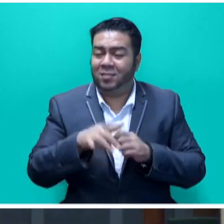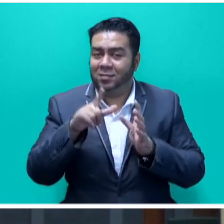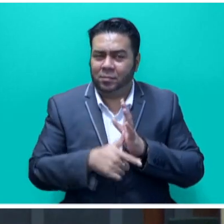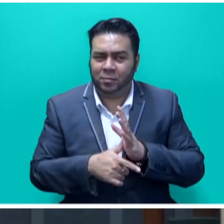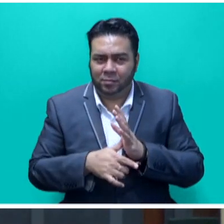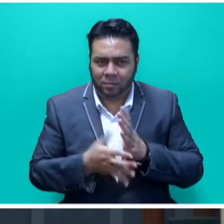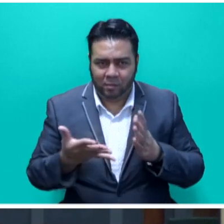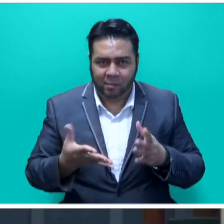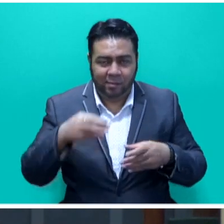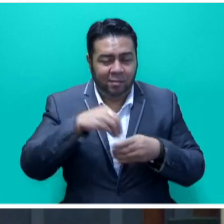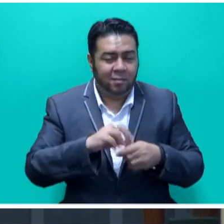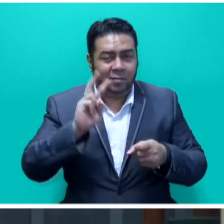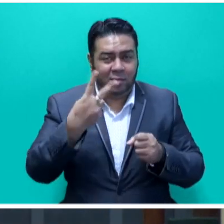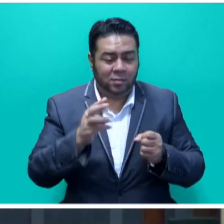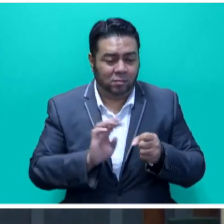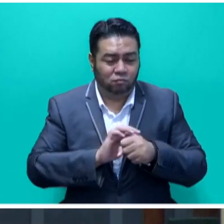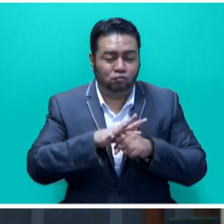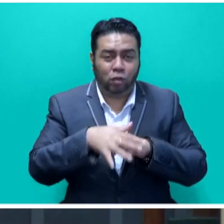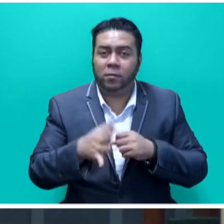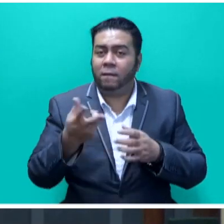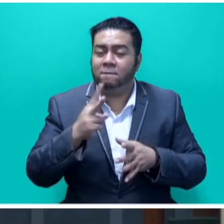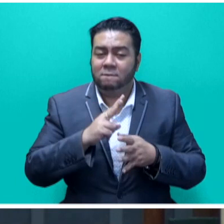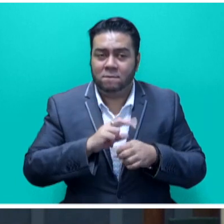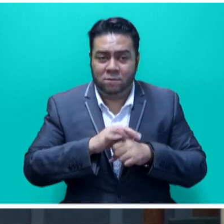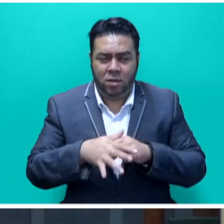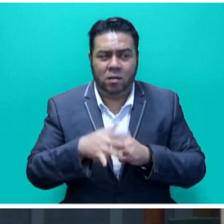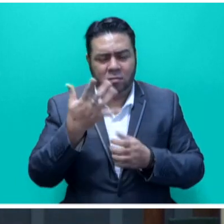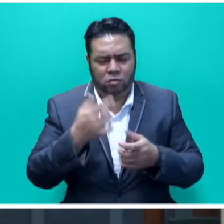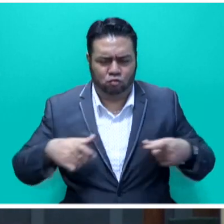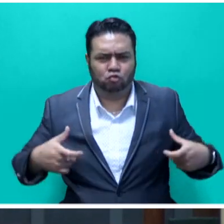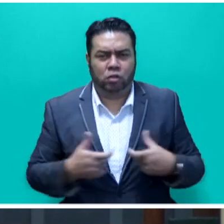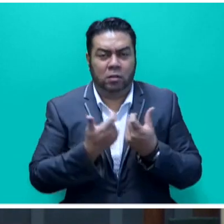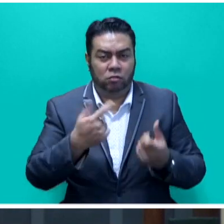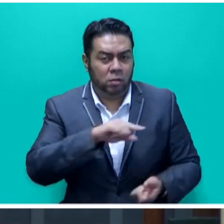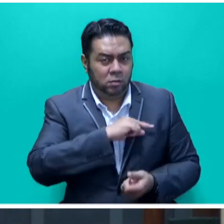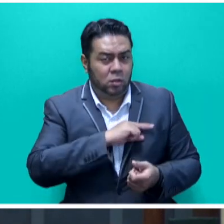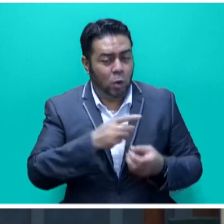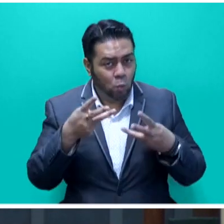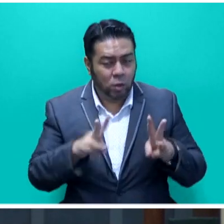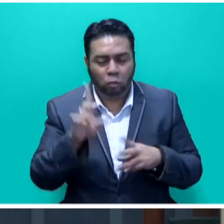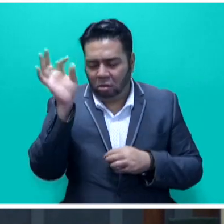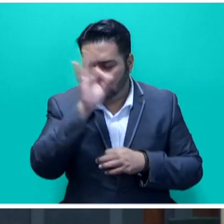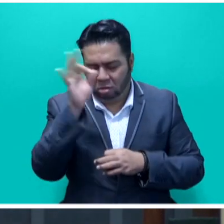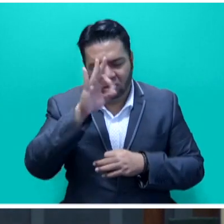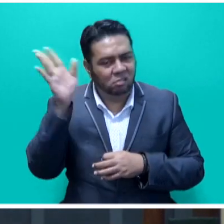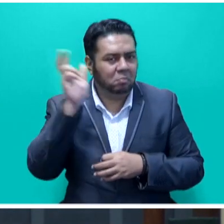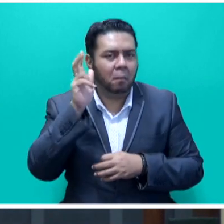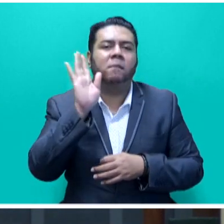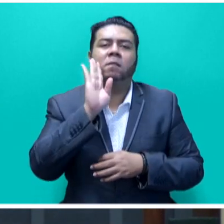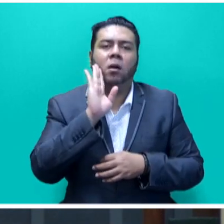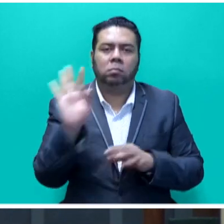the wrath of the second wave of the virus earlier this year had truly challenged us in ways we had never heard of. But yet